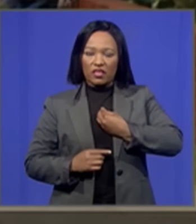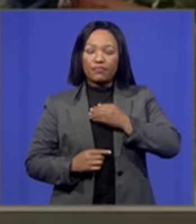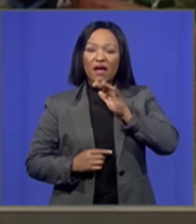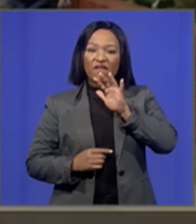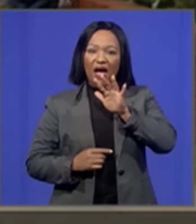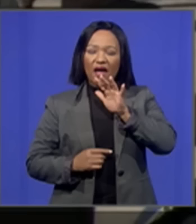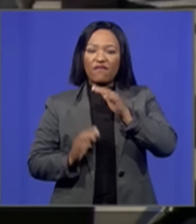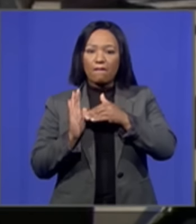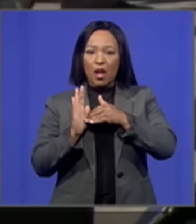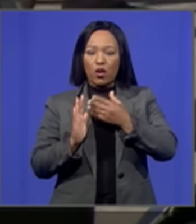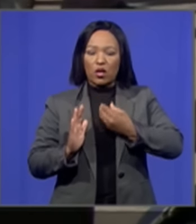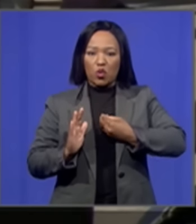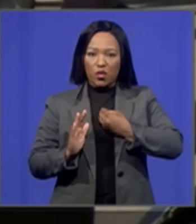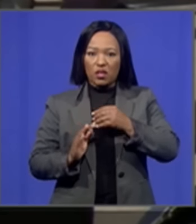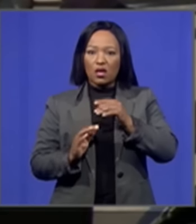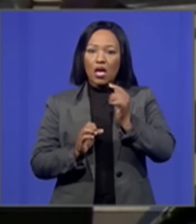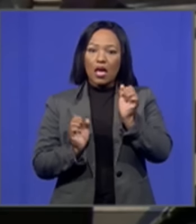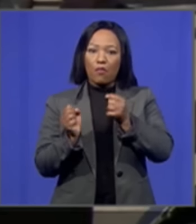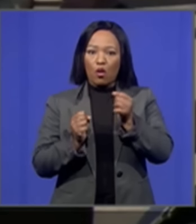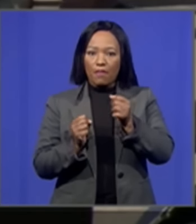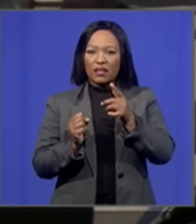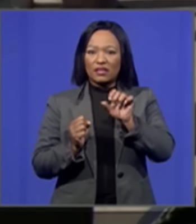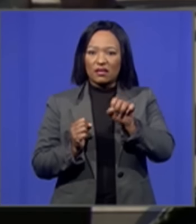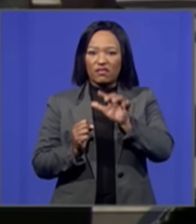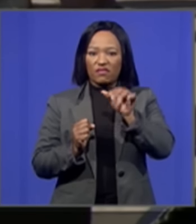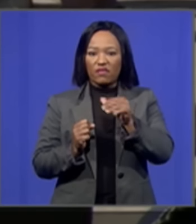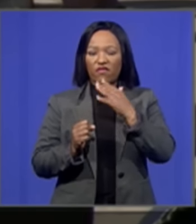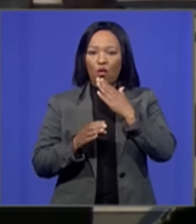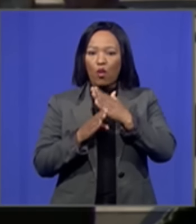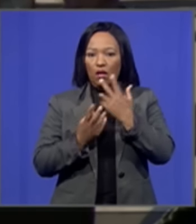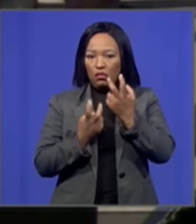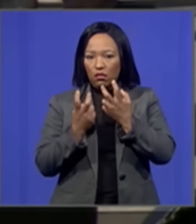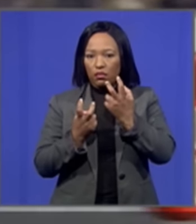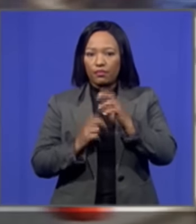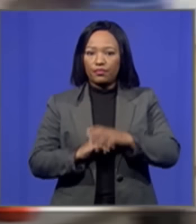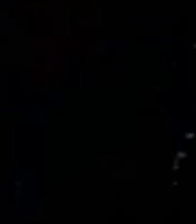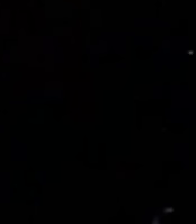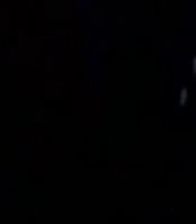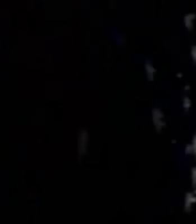Employment Service of South Africa kana ESA go senka tiro.